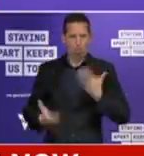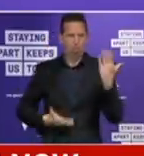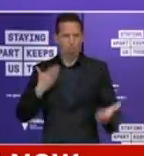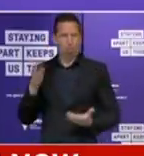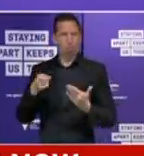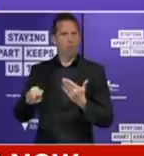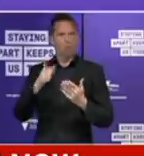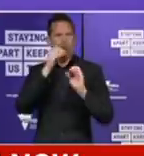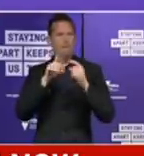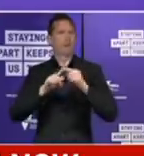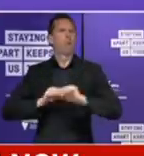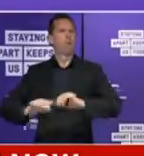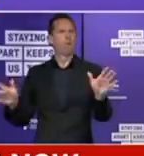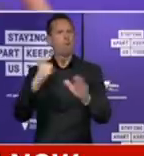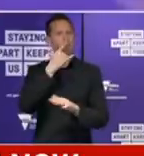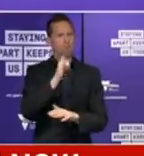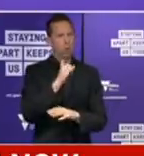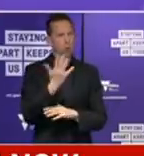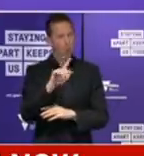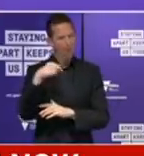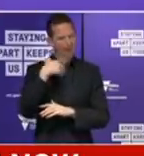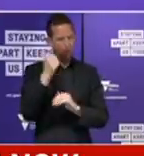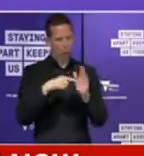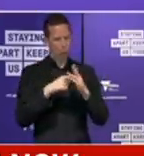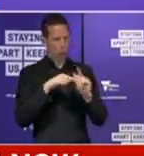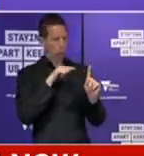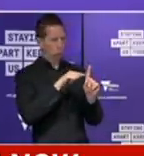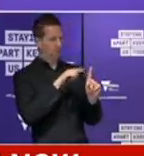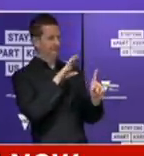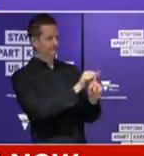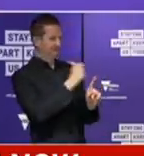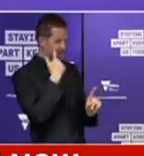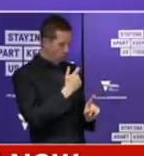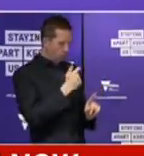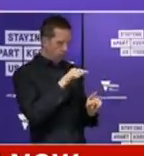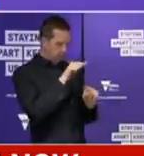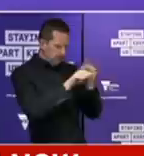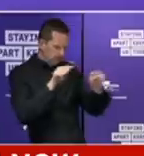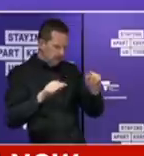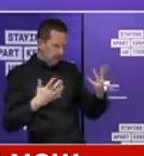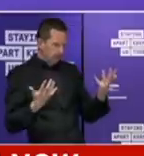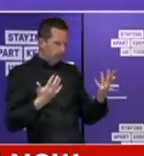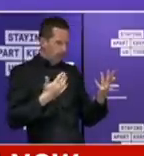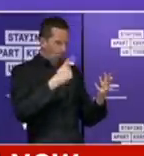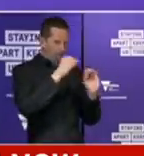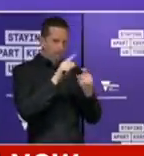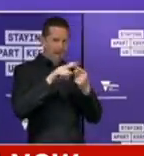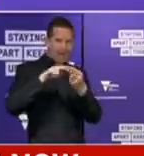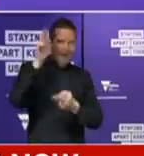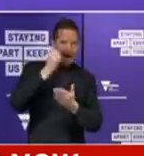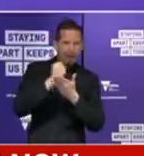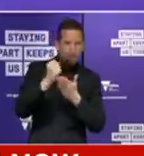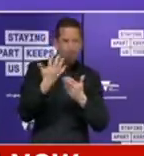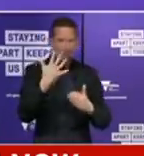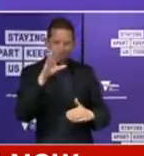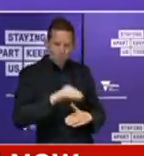sense and the story, the narrative that sits behind each and every number, that informs us all the way through. And just like we're able to take